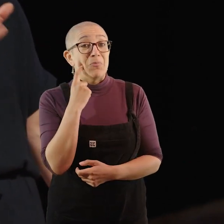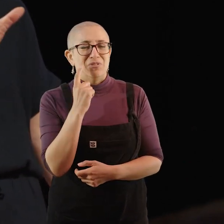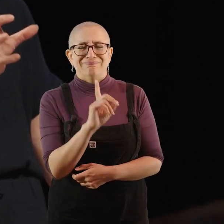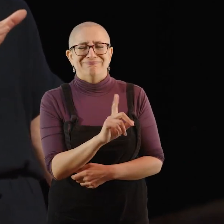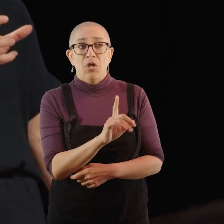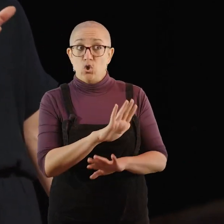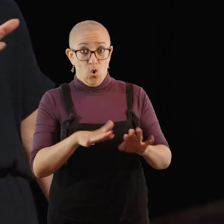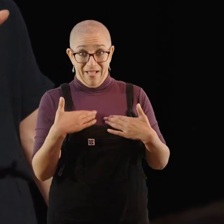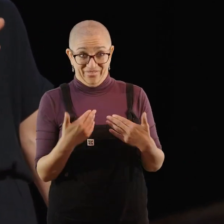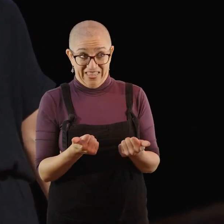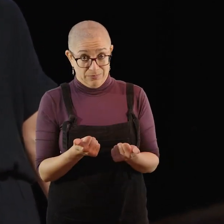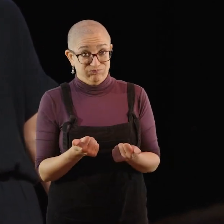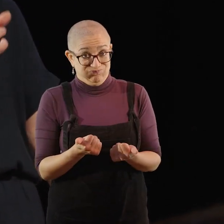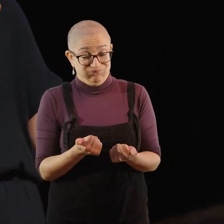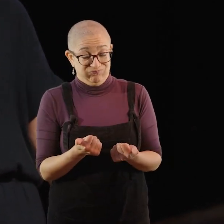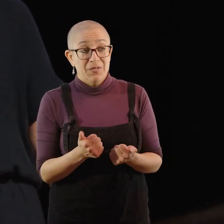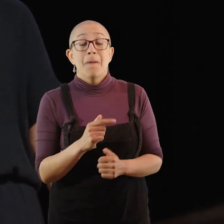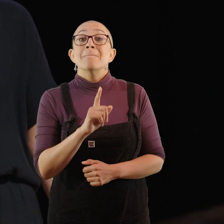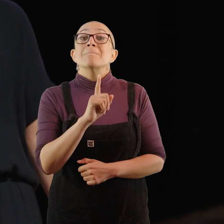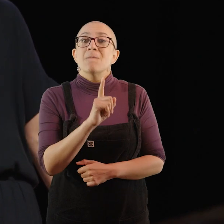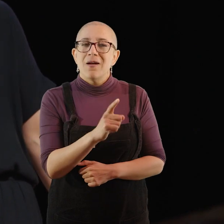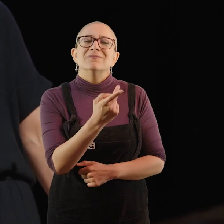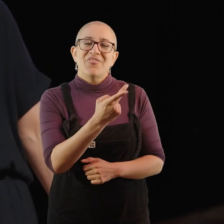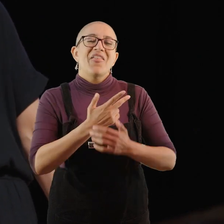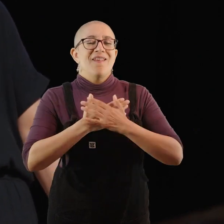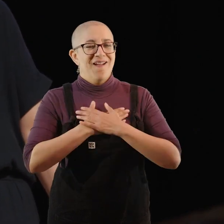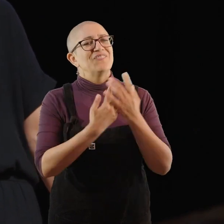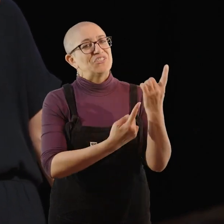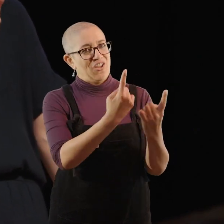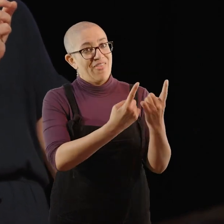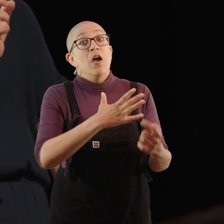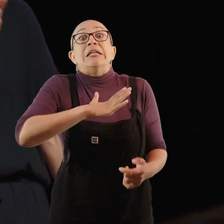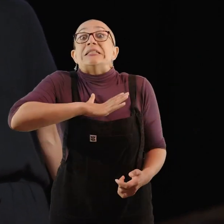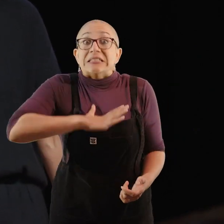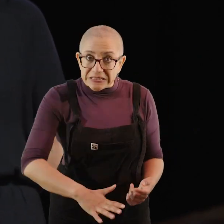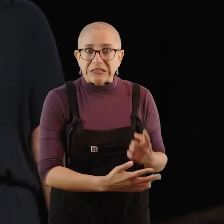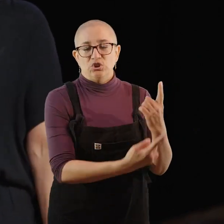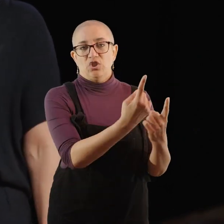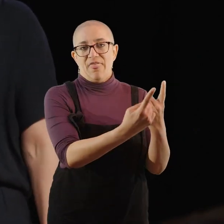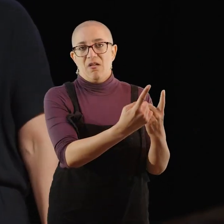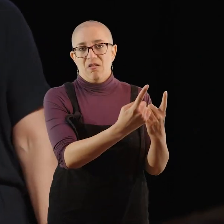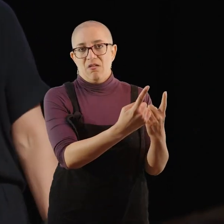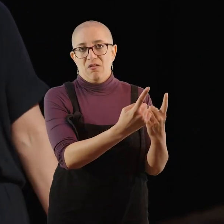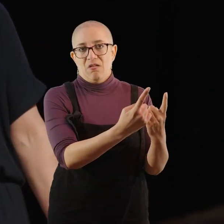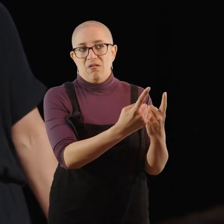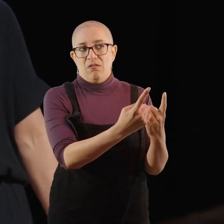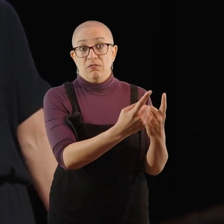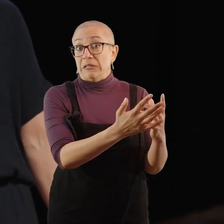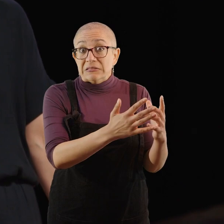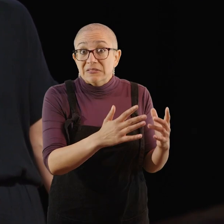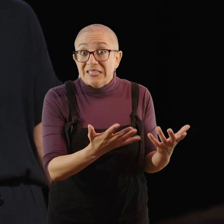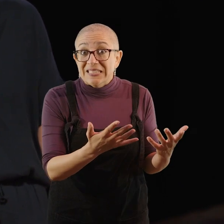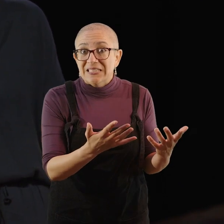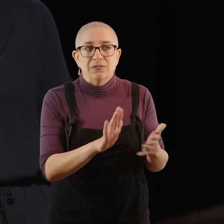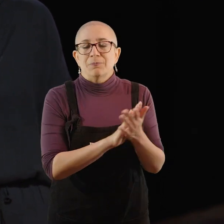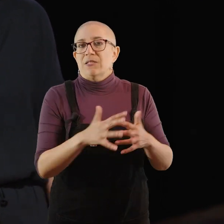not healthy in so many ways, but they do love and need each other. You know, if they didn't, then the story would not be interesting, would it? Yeah,